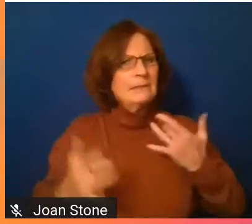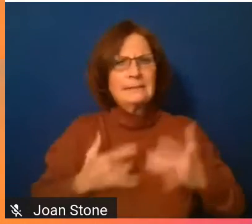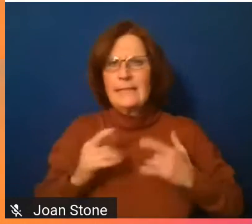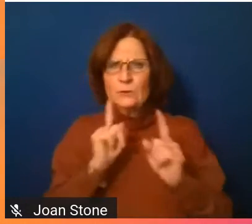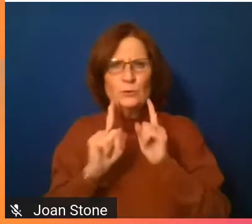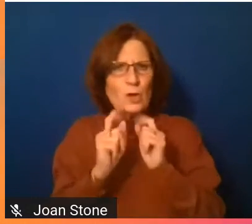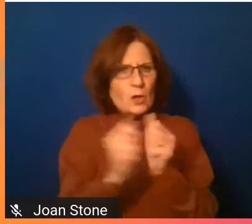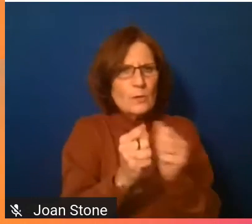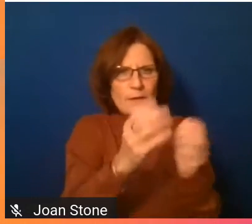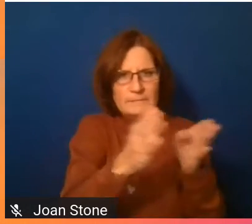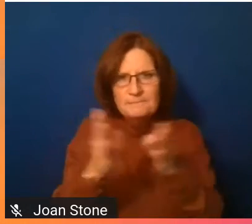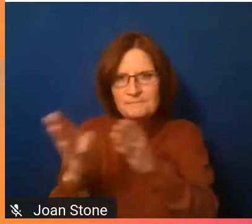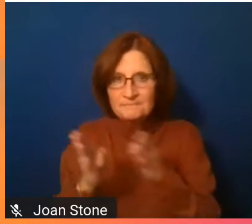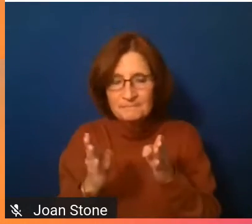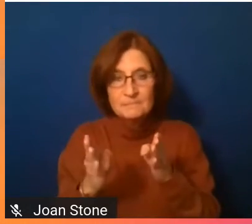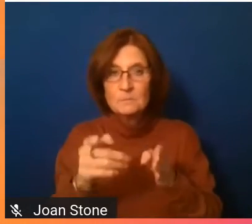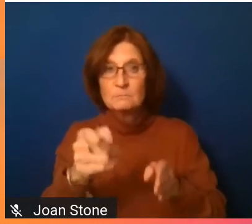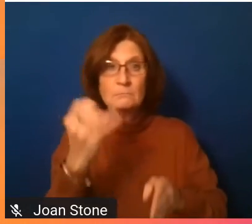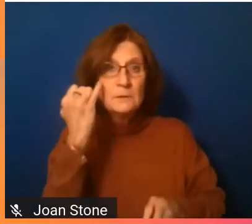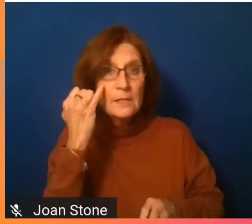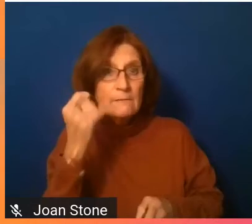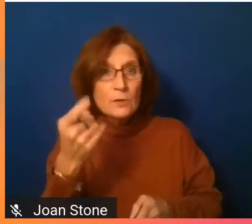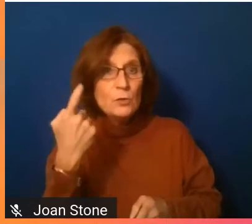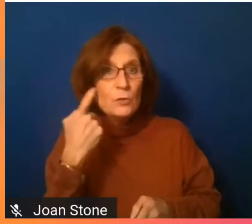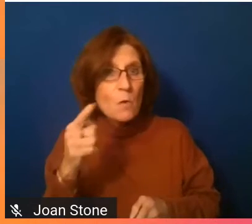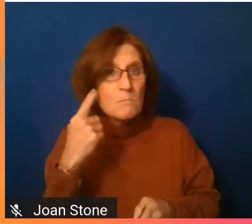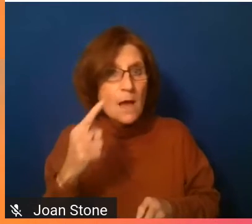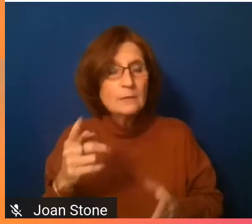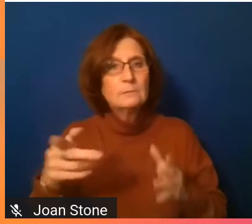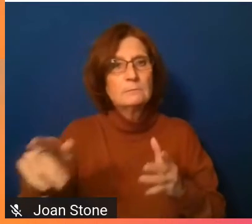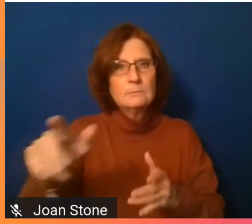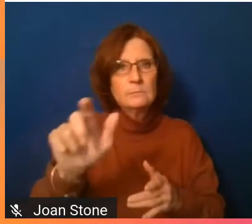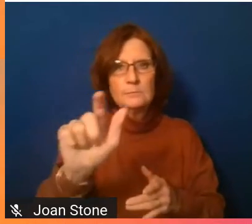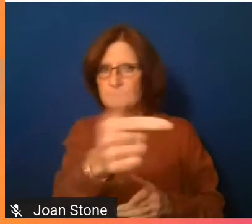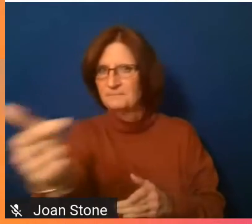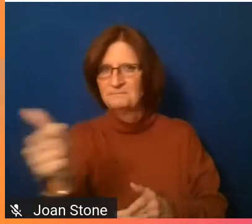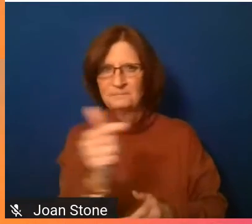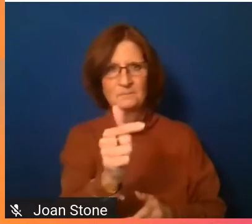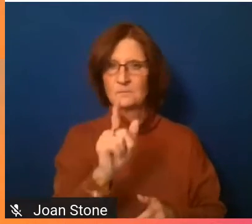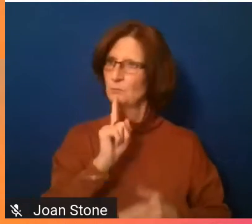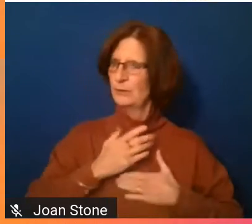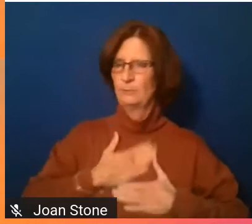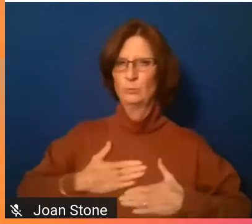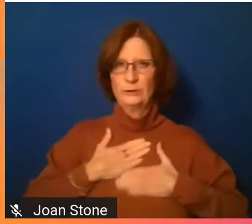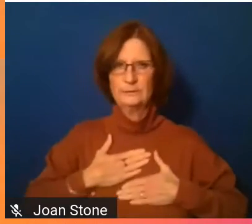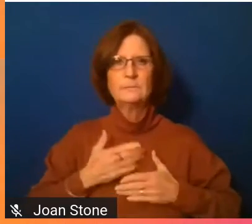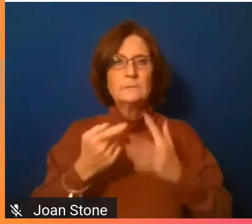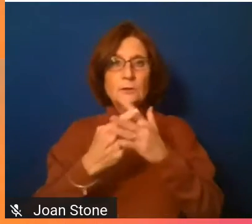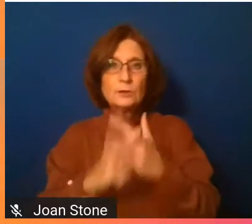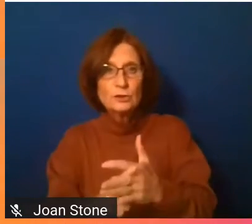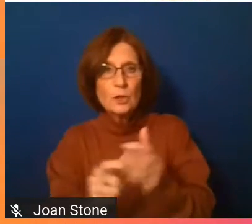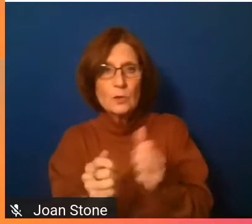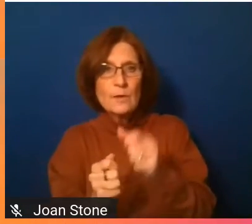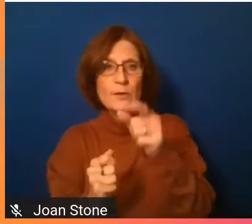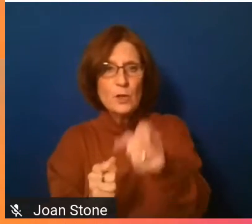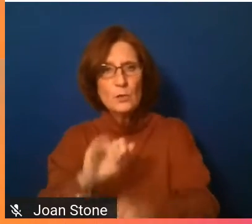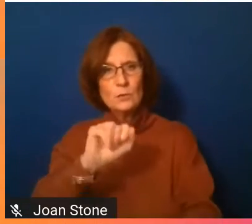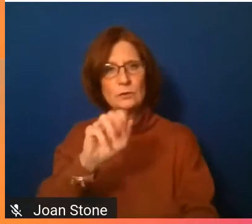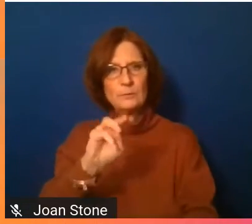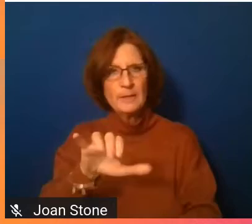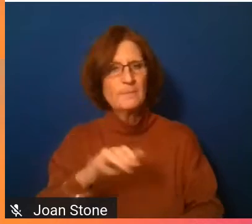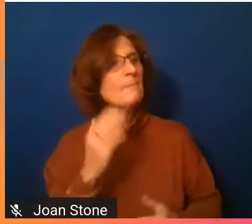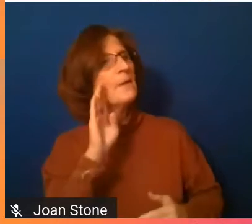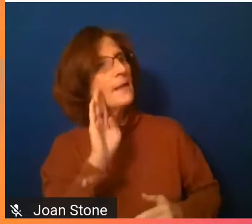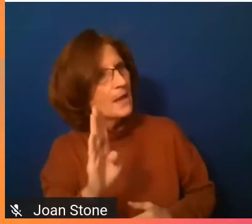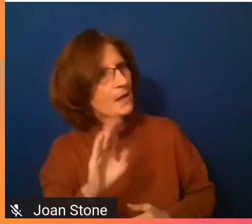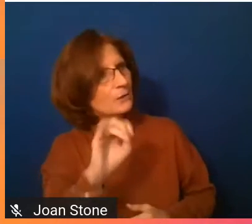today. And if you guys wouldn't mind going around and introduce yourselves, I'd really appreciate it. Let's start with you, Jimmy. Hello,